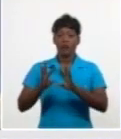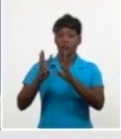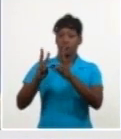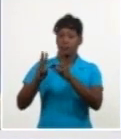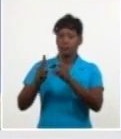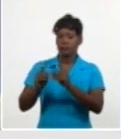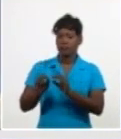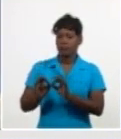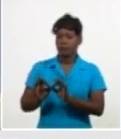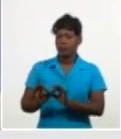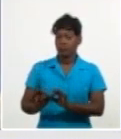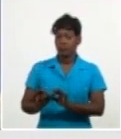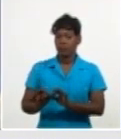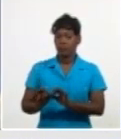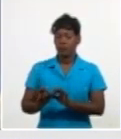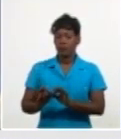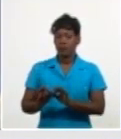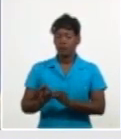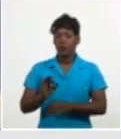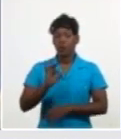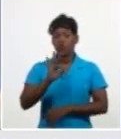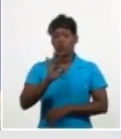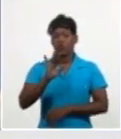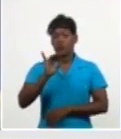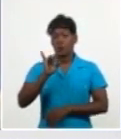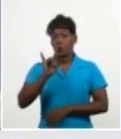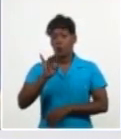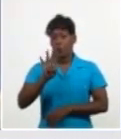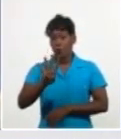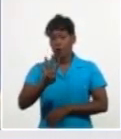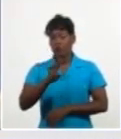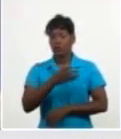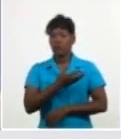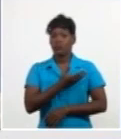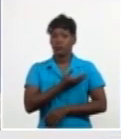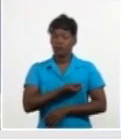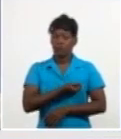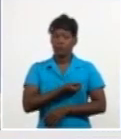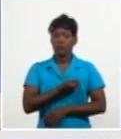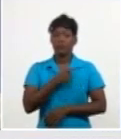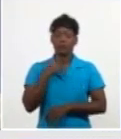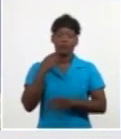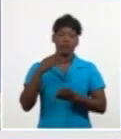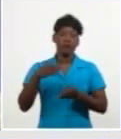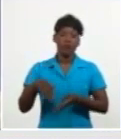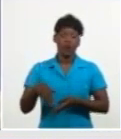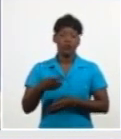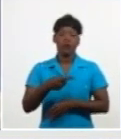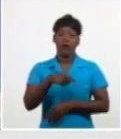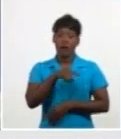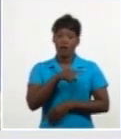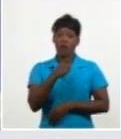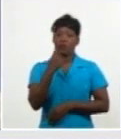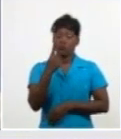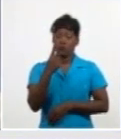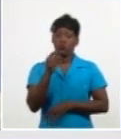84 people have died as a result of this disease in our country, for a lethality of